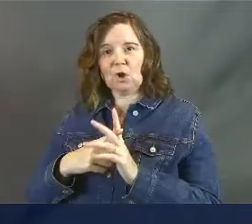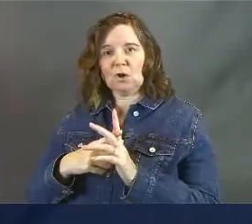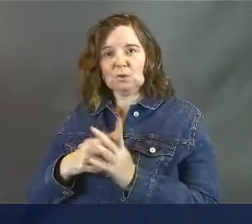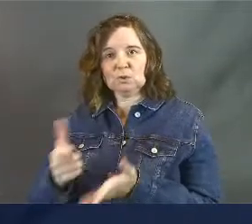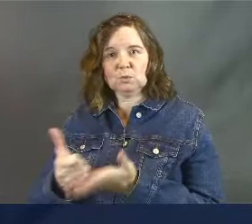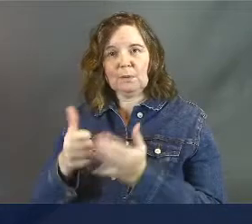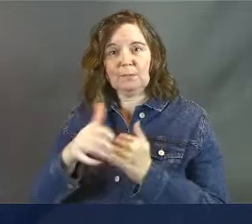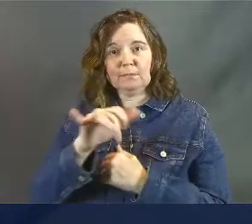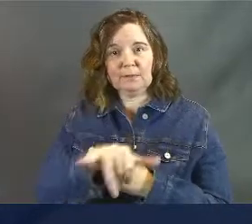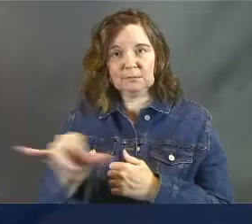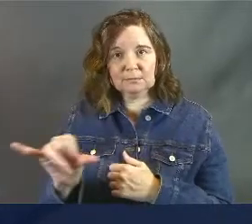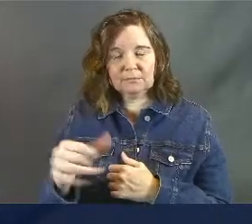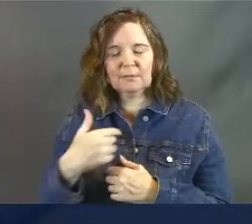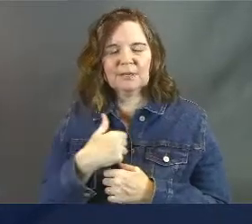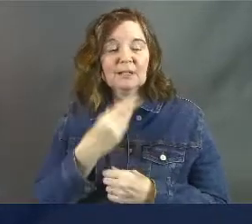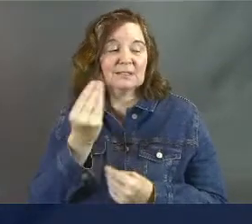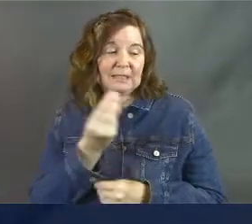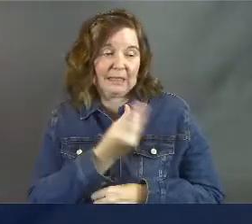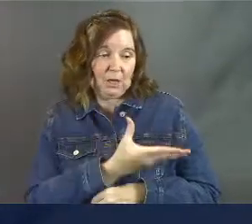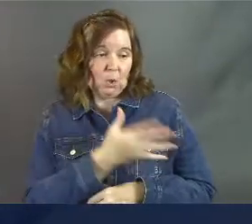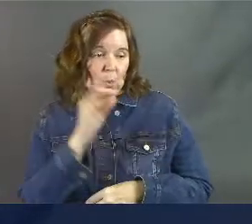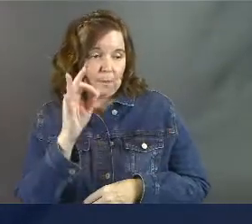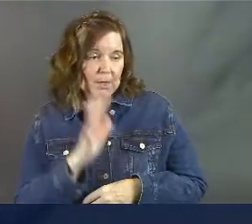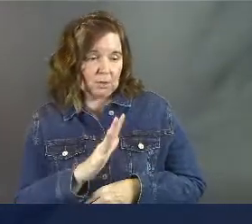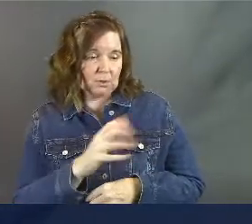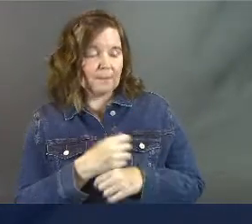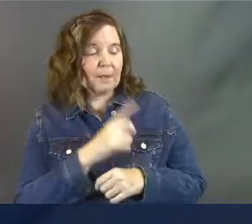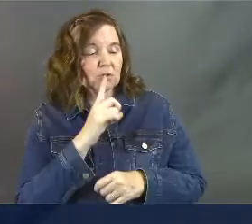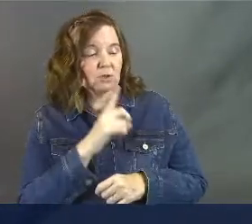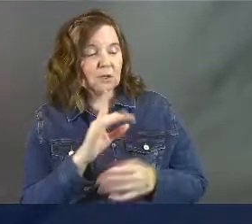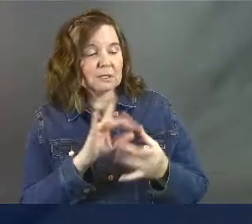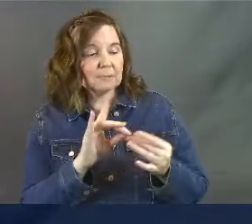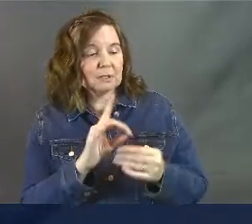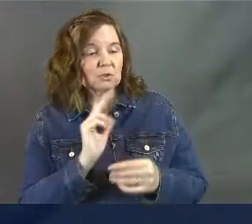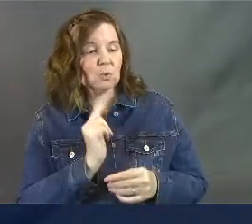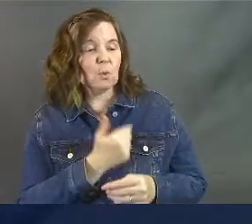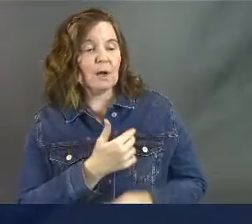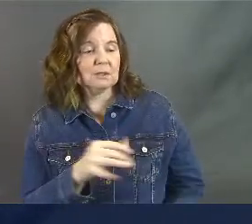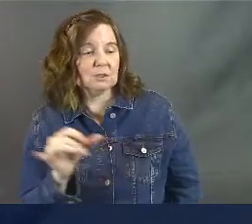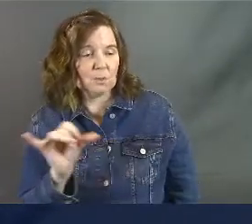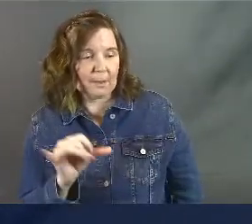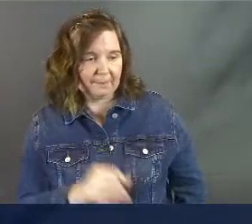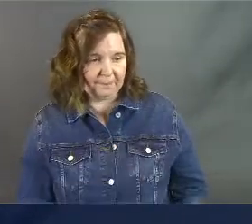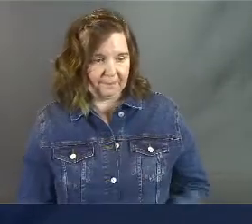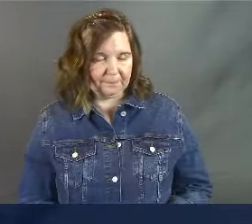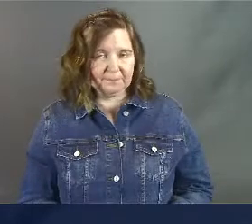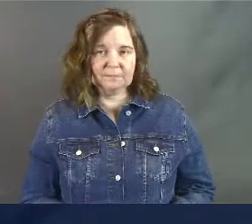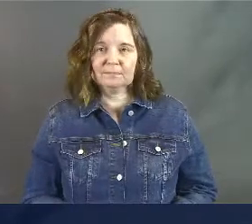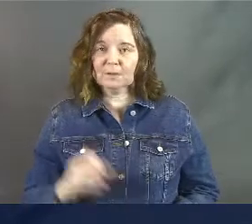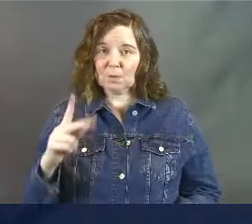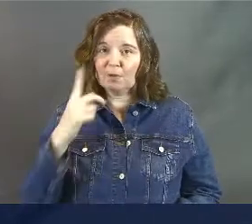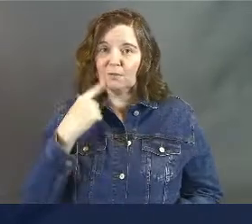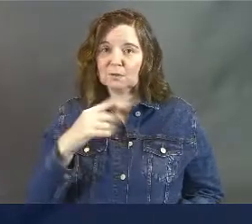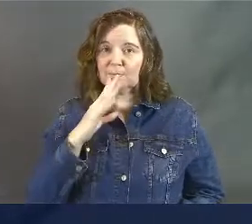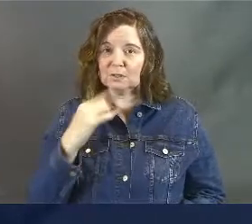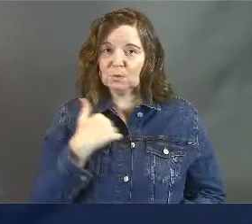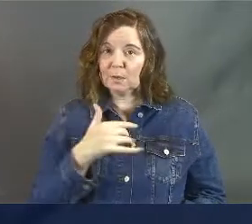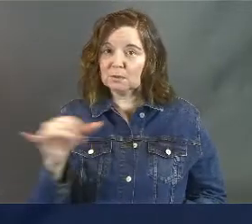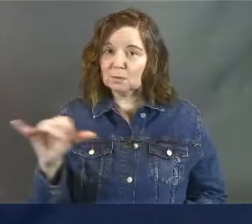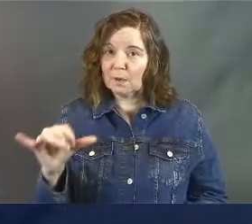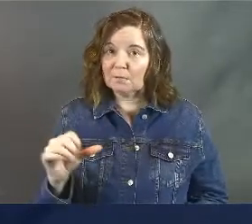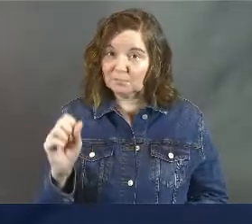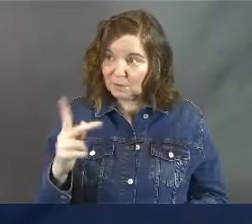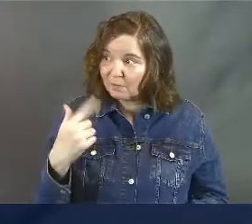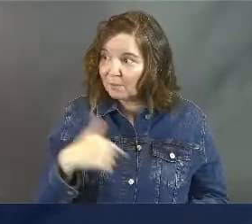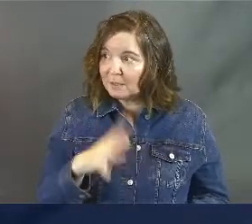eyes to it. And they said, just so you know, Pastor, make sure that you're speaking to us as well. It's okay for you to speak to us as well.